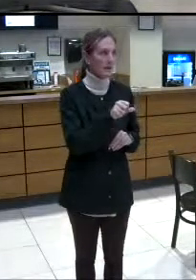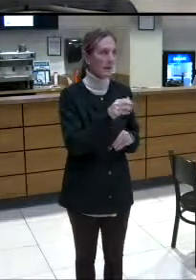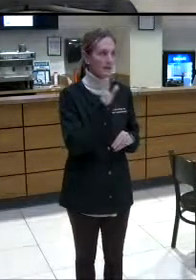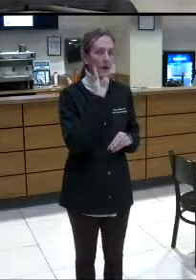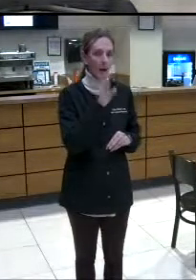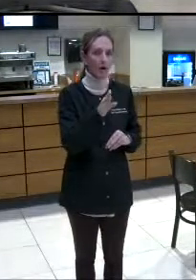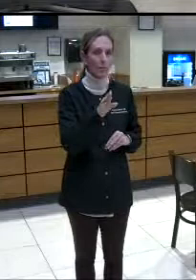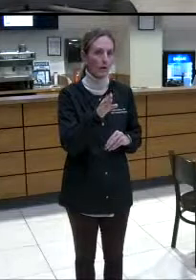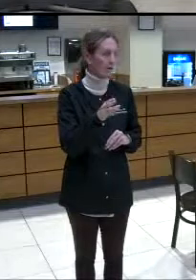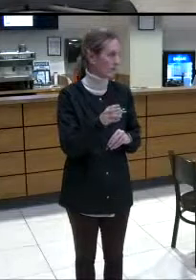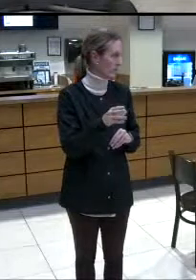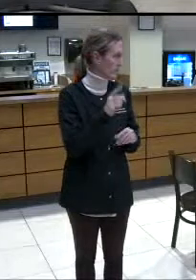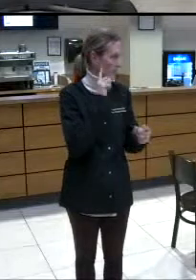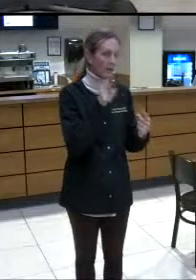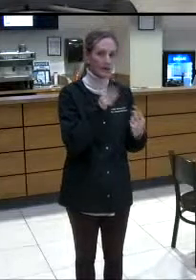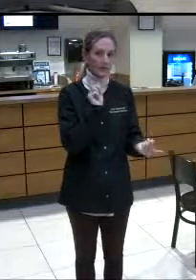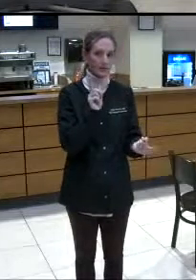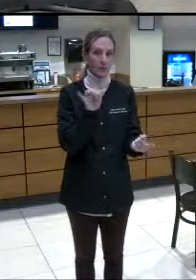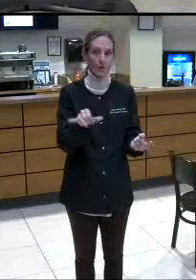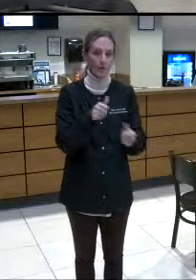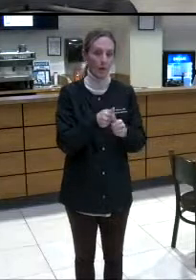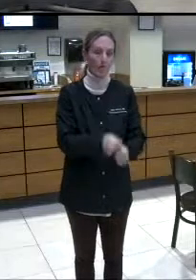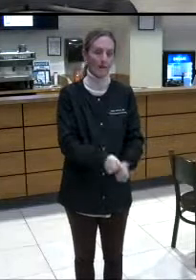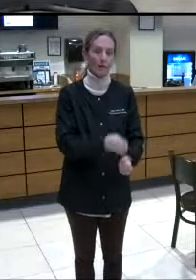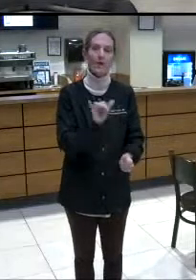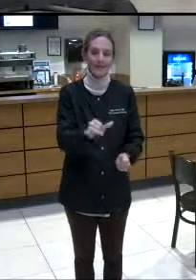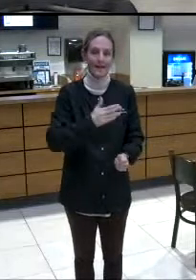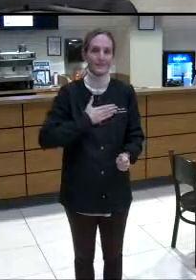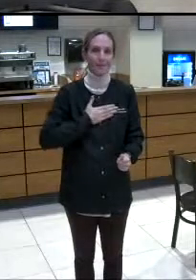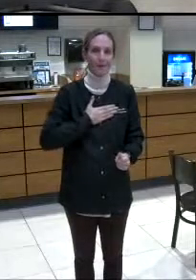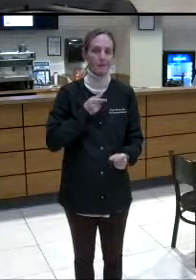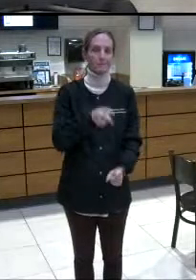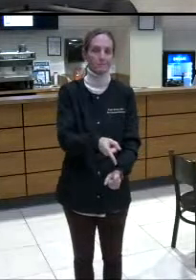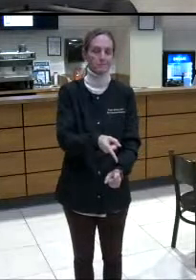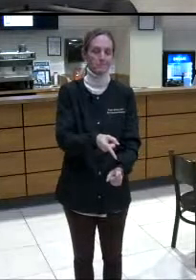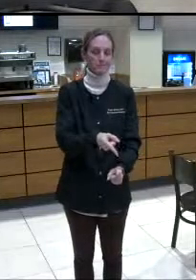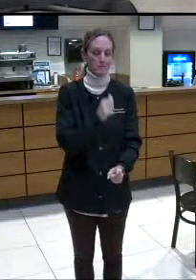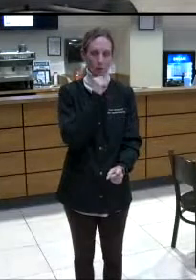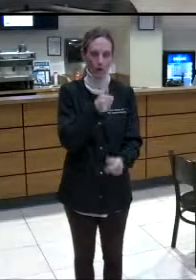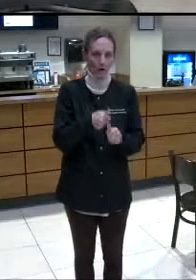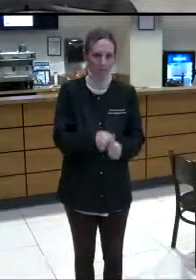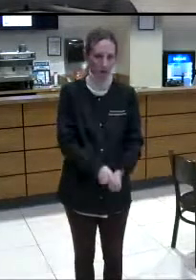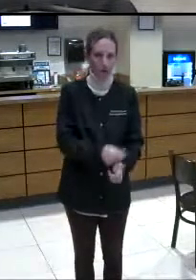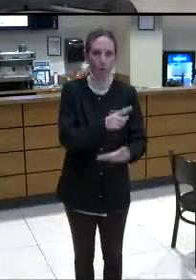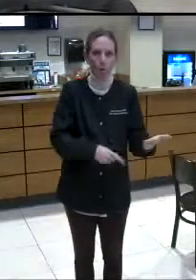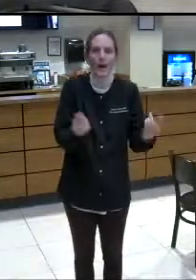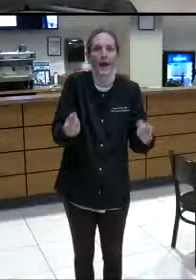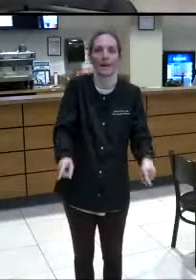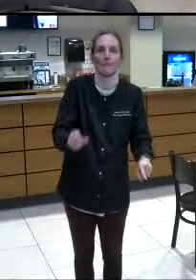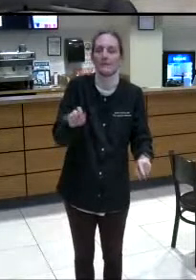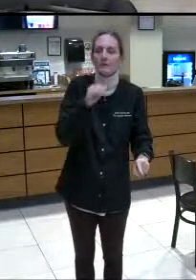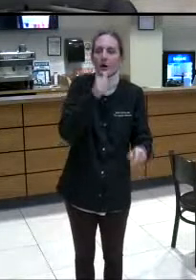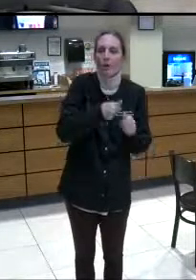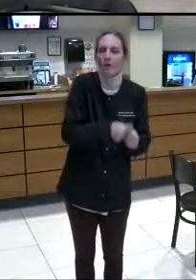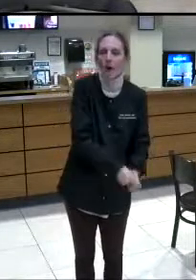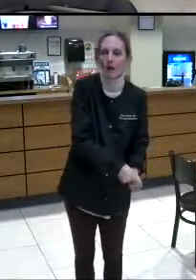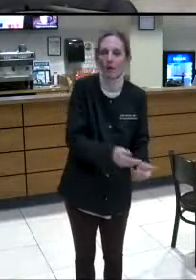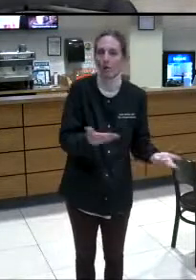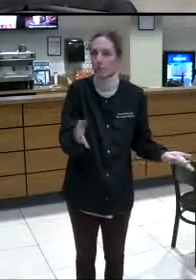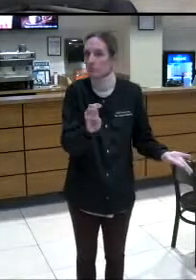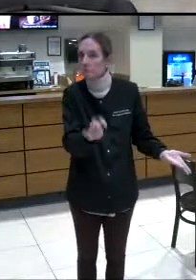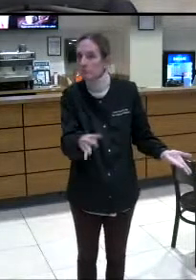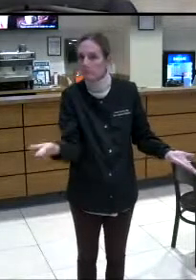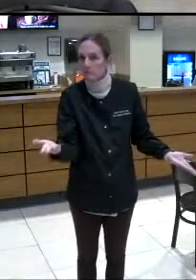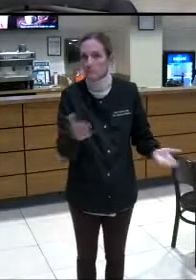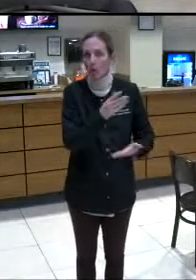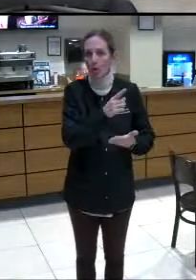would definitely disagree that we're following the norms, and that's what the discussion was about. What happens when we don't follow the norms? And then what is our next step?